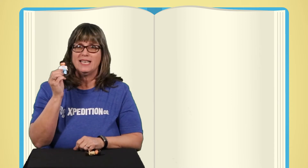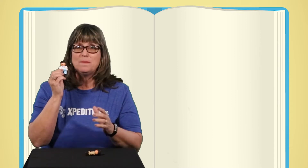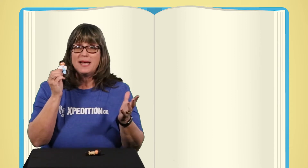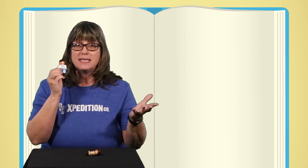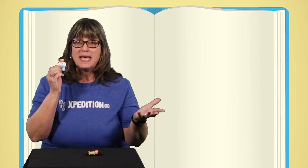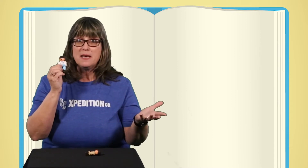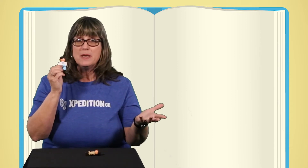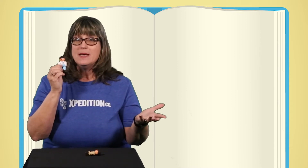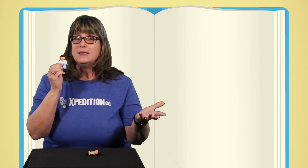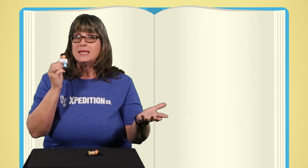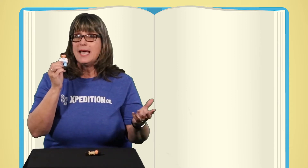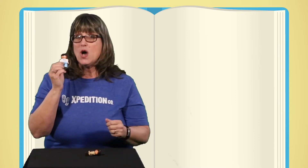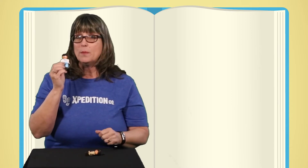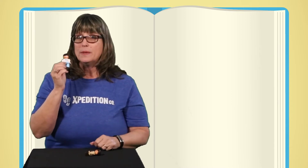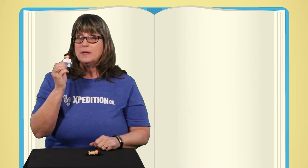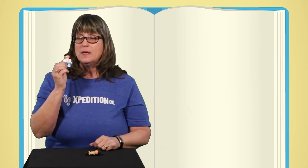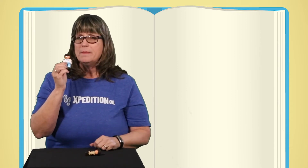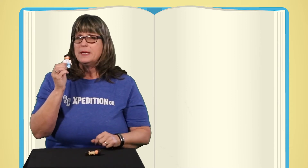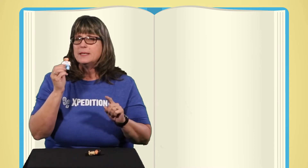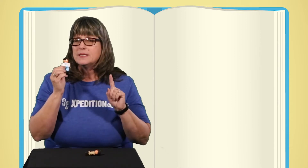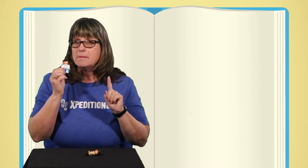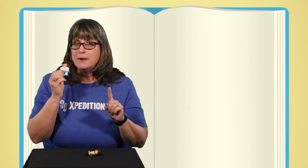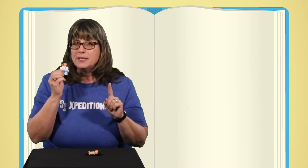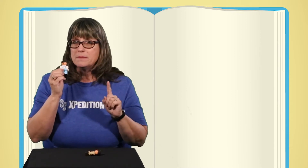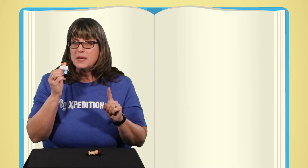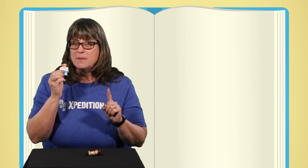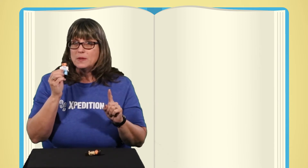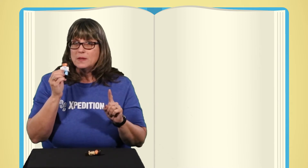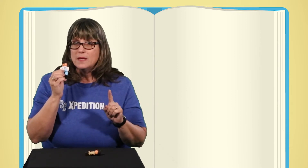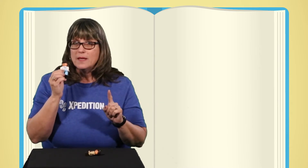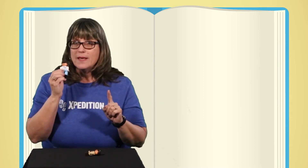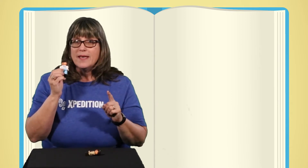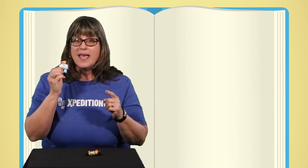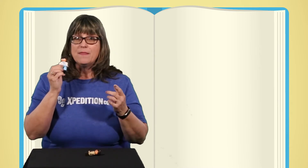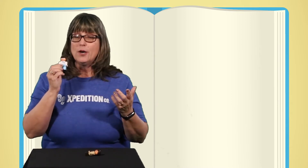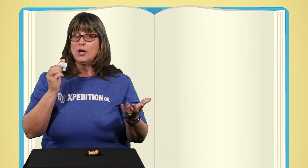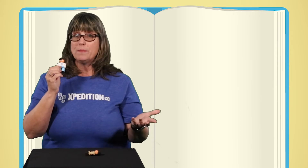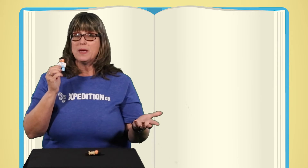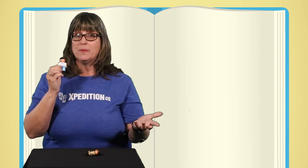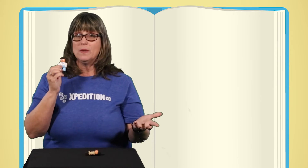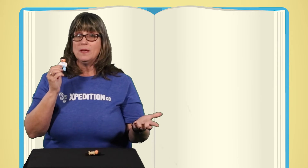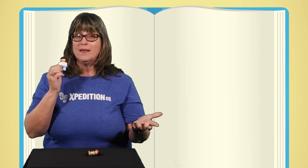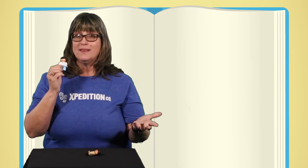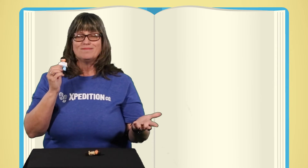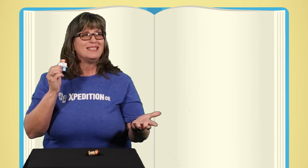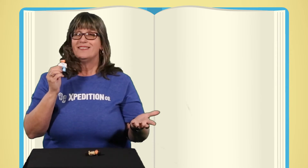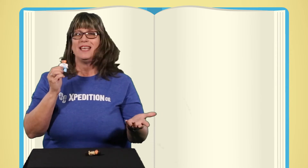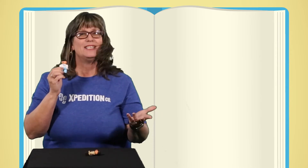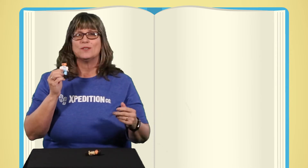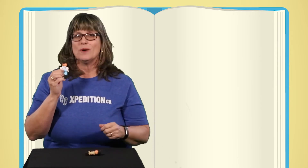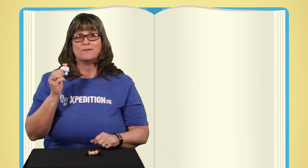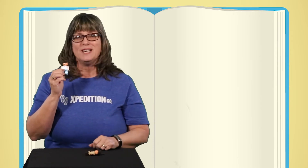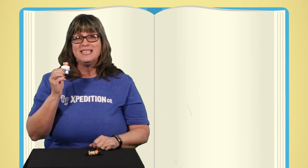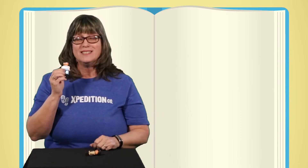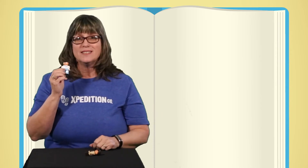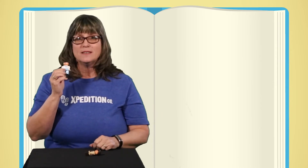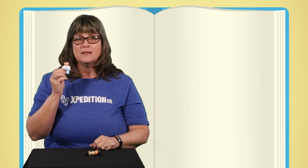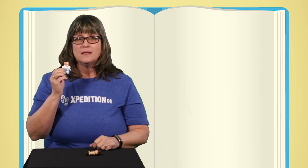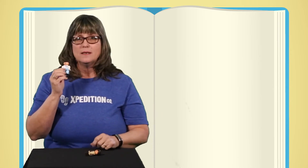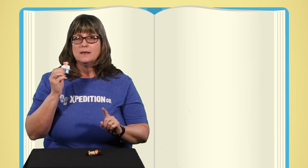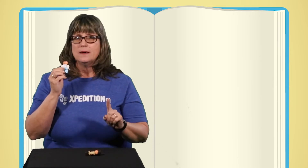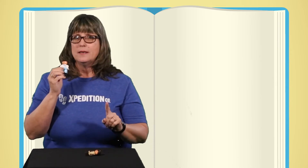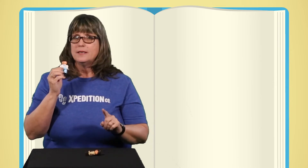ever expect him to help, because Samaritan people and the hurt people, they just weren't